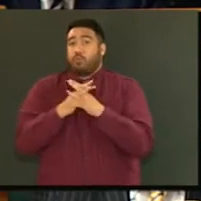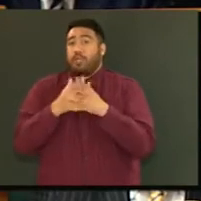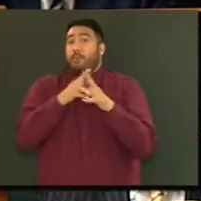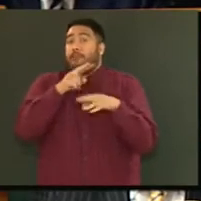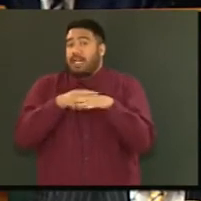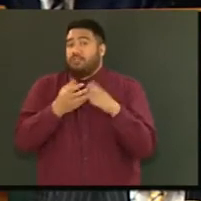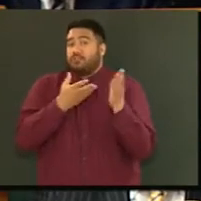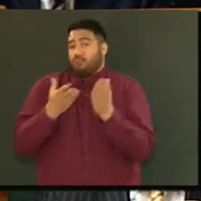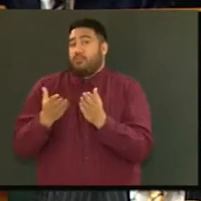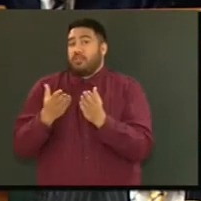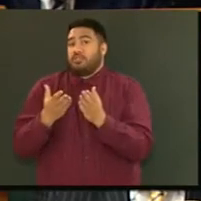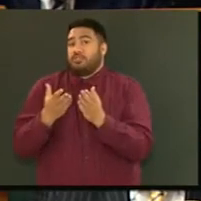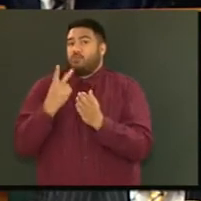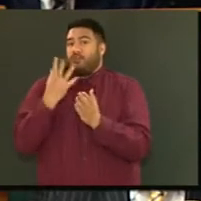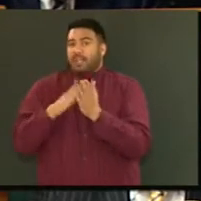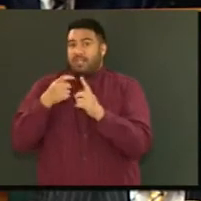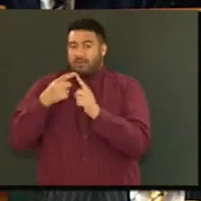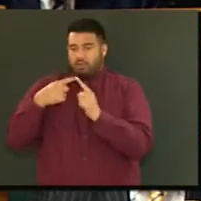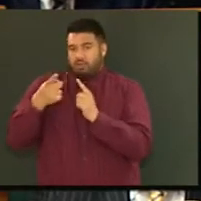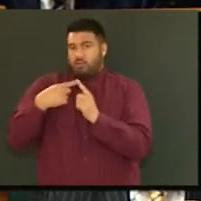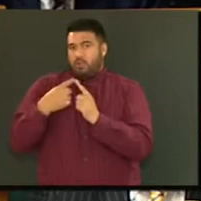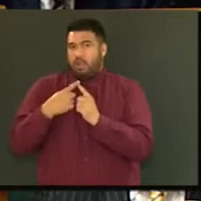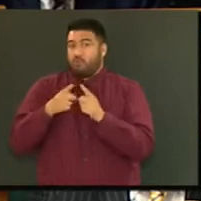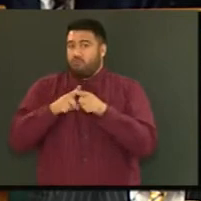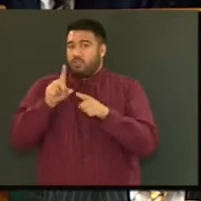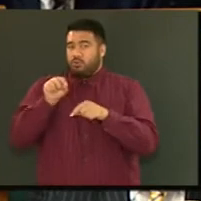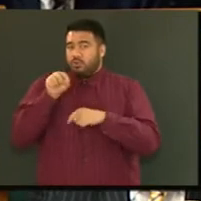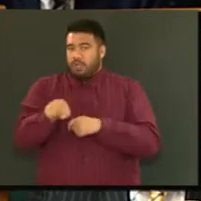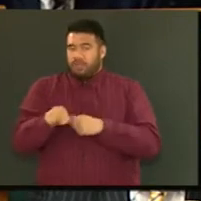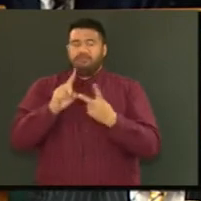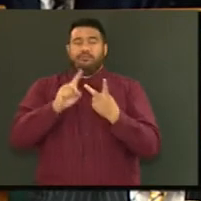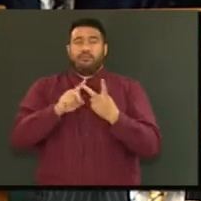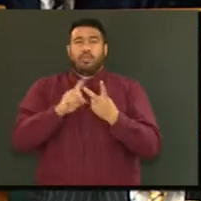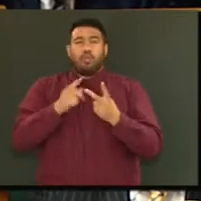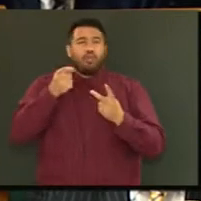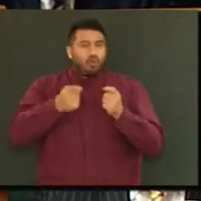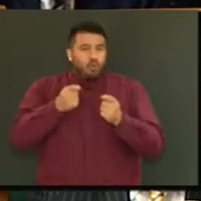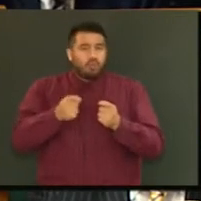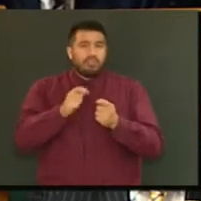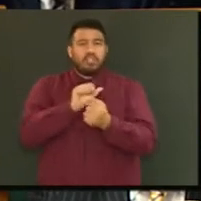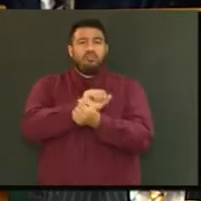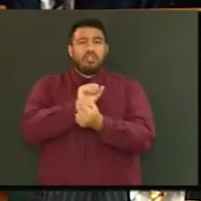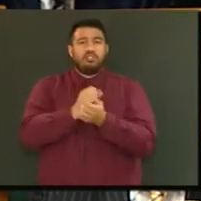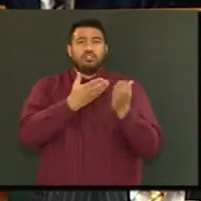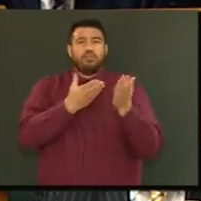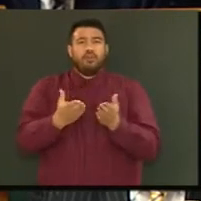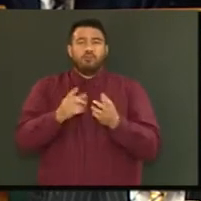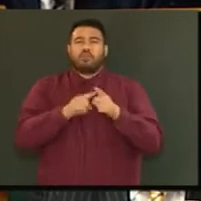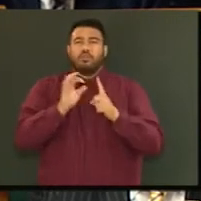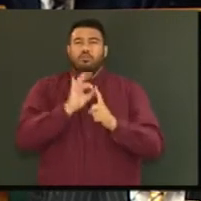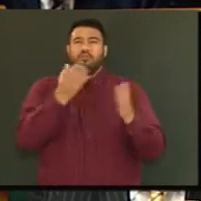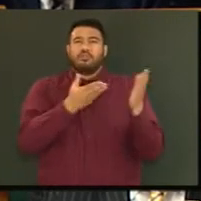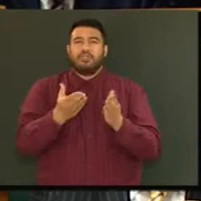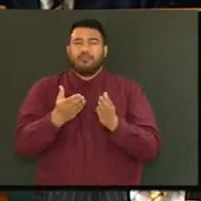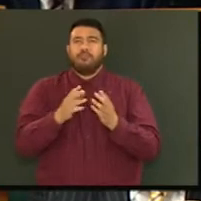presence. We're also upping our investment in justice, courts and correction services and introducing new initiatives in